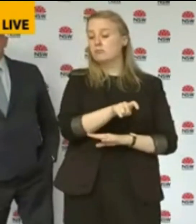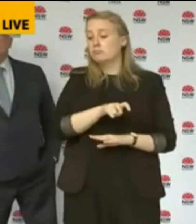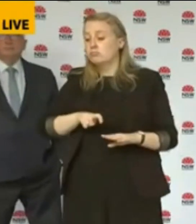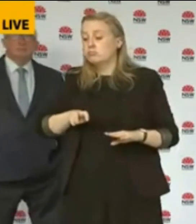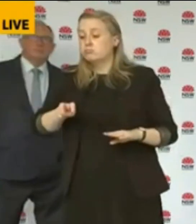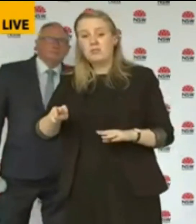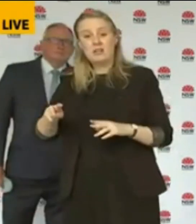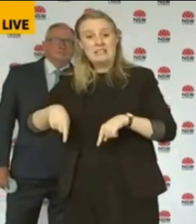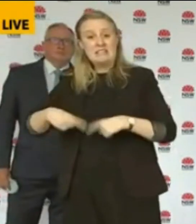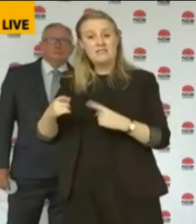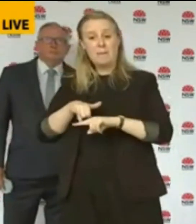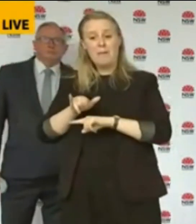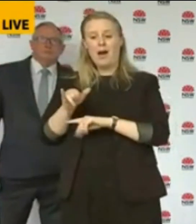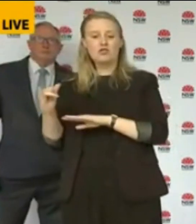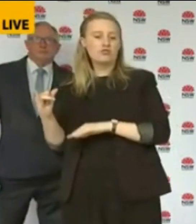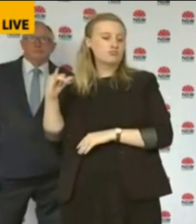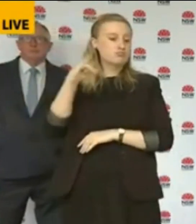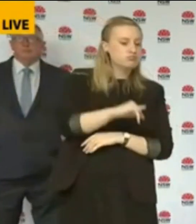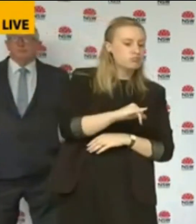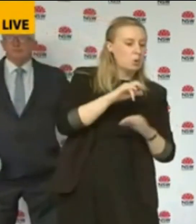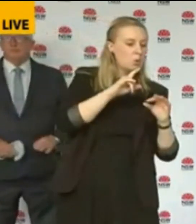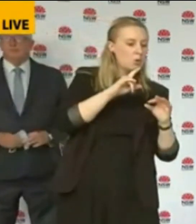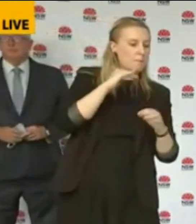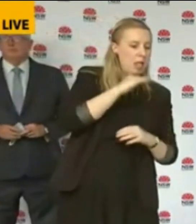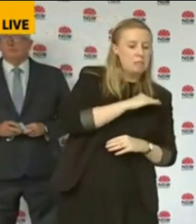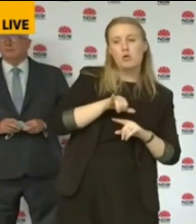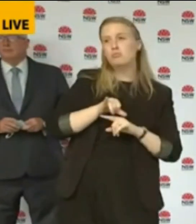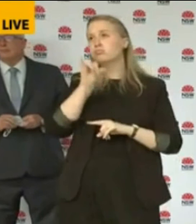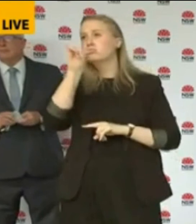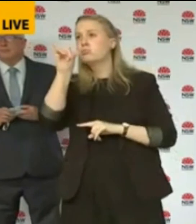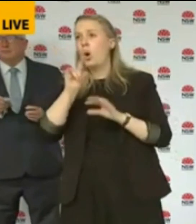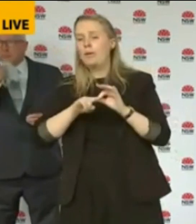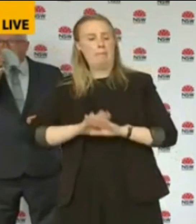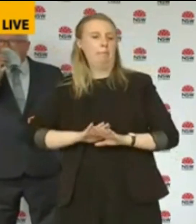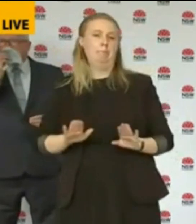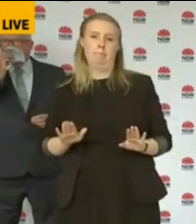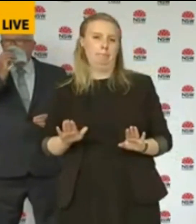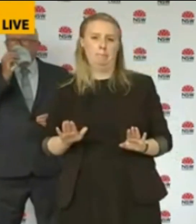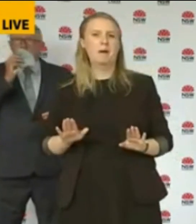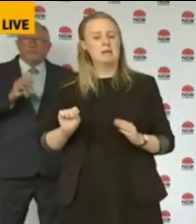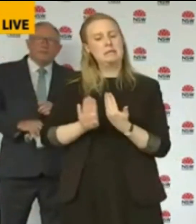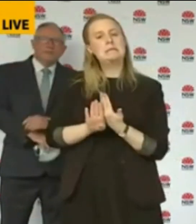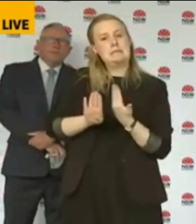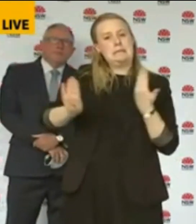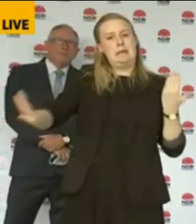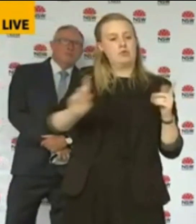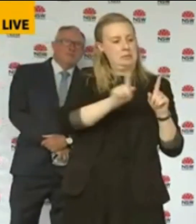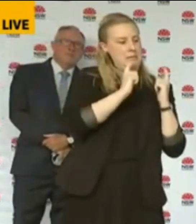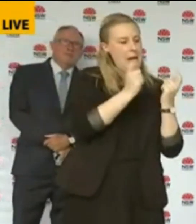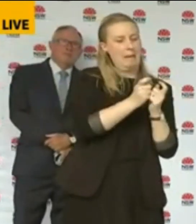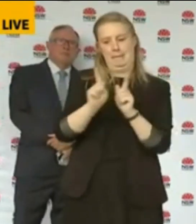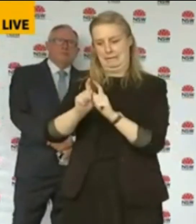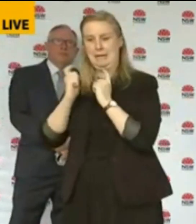on empty aircraft, again to put those barriers in place. Clearly, we are also enhancing our